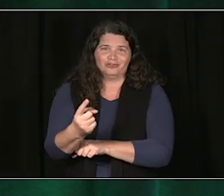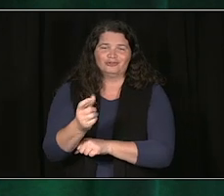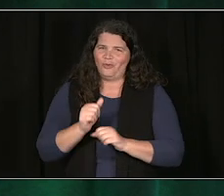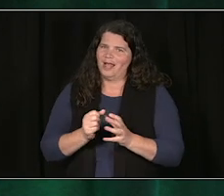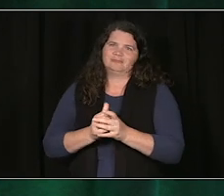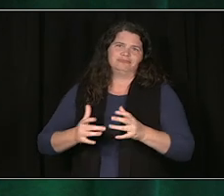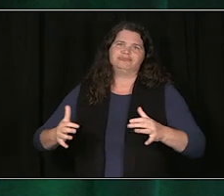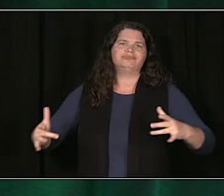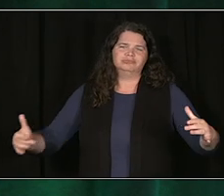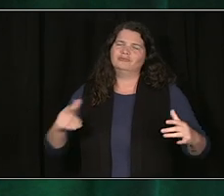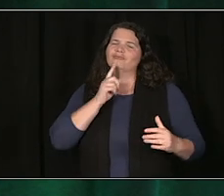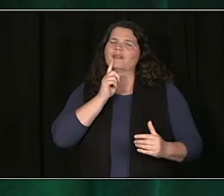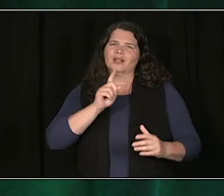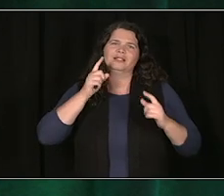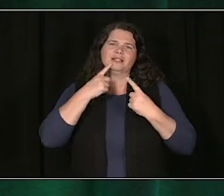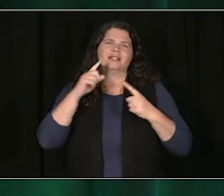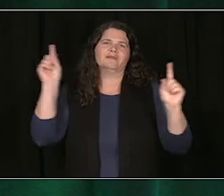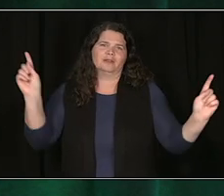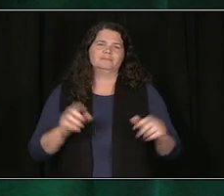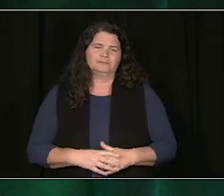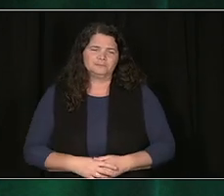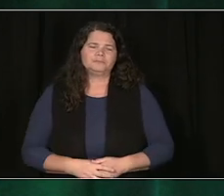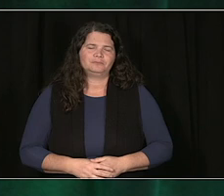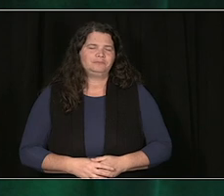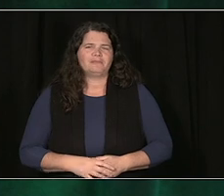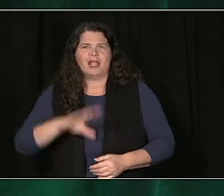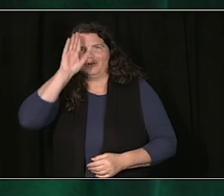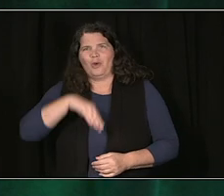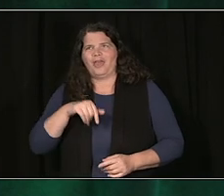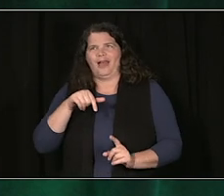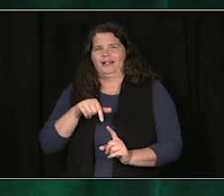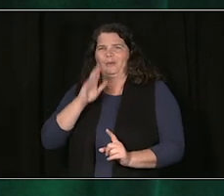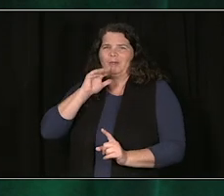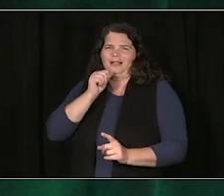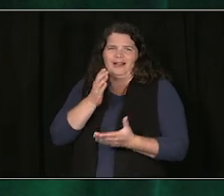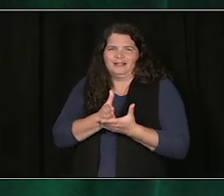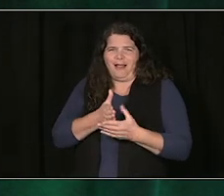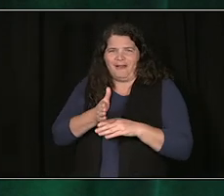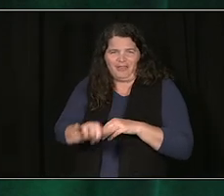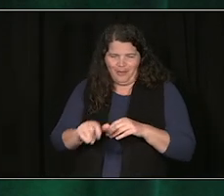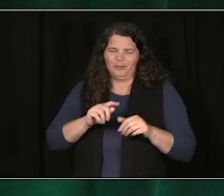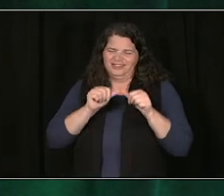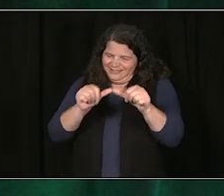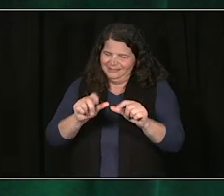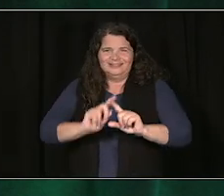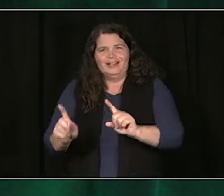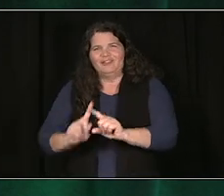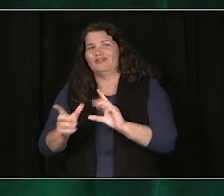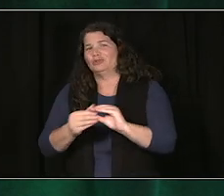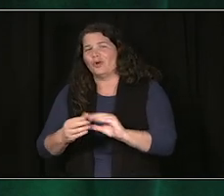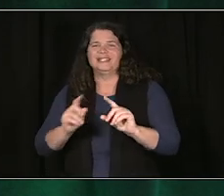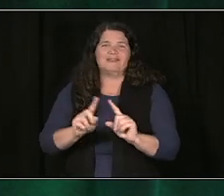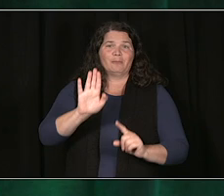and I know that we won't stop there. We're continuing to tell different stories through different brands,